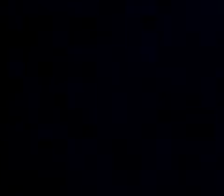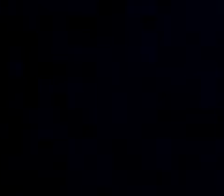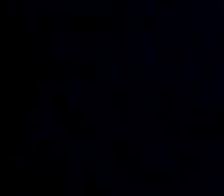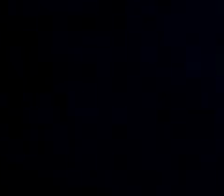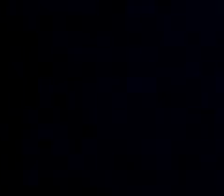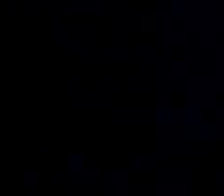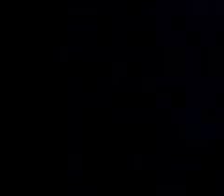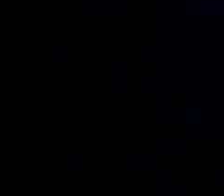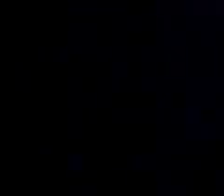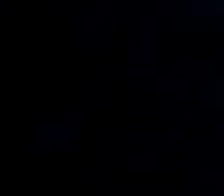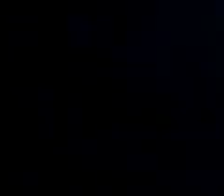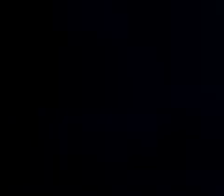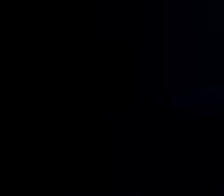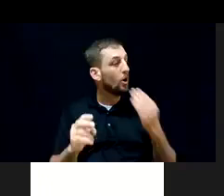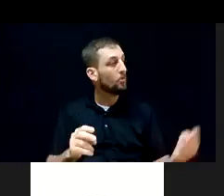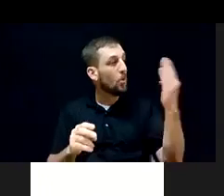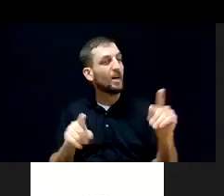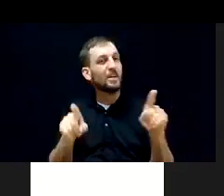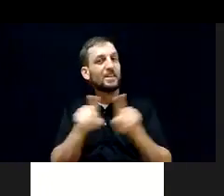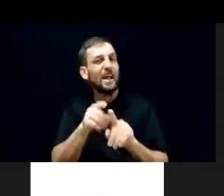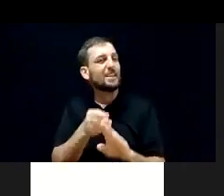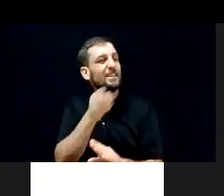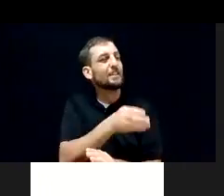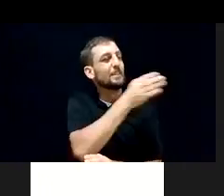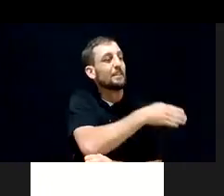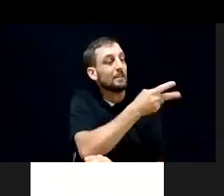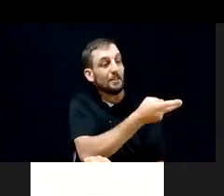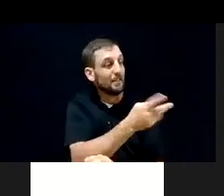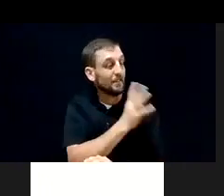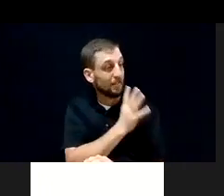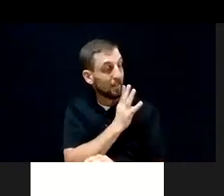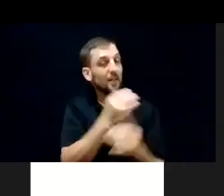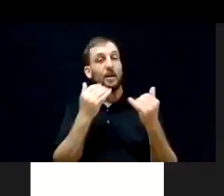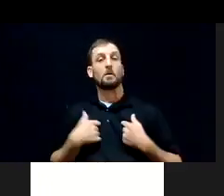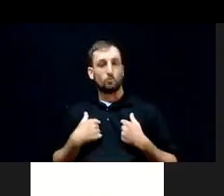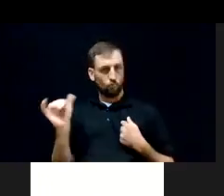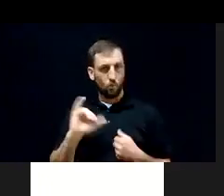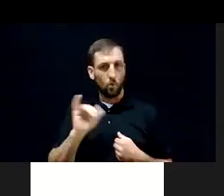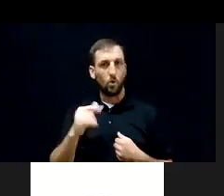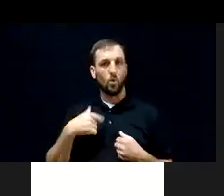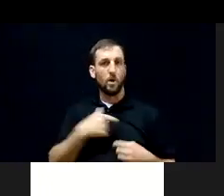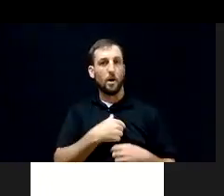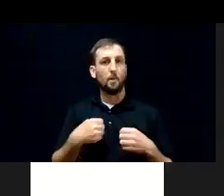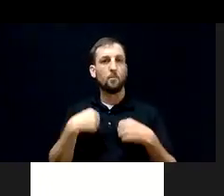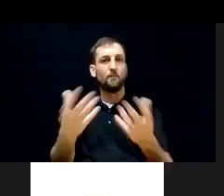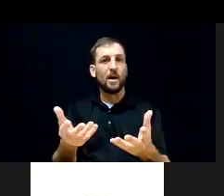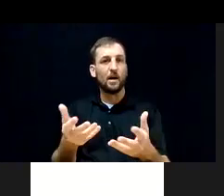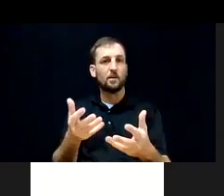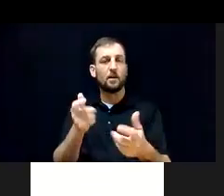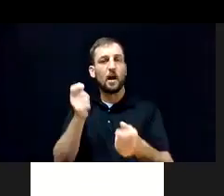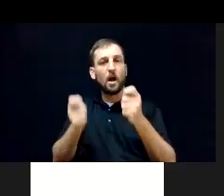Good morning. As the previous panelists have said, we also provide accommodations based on